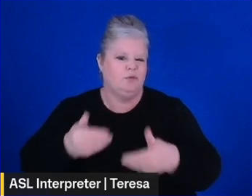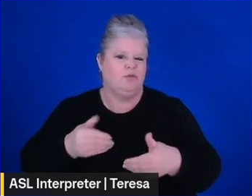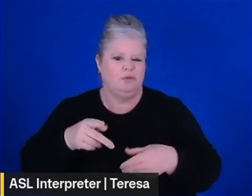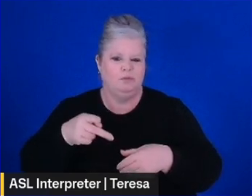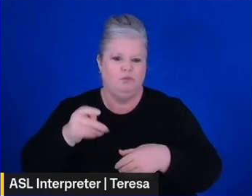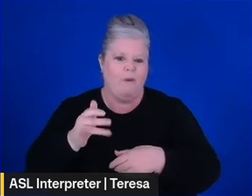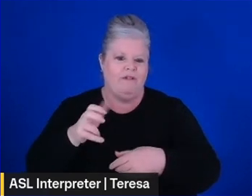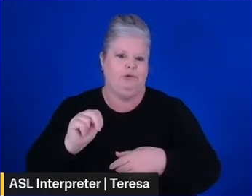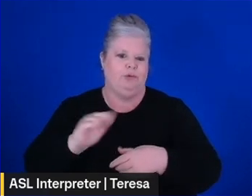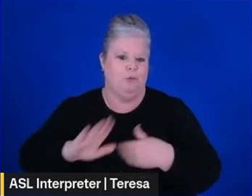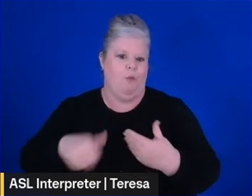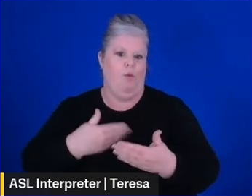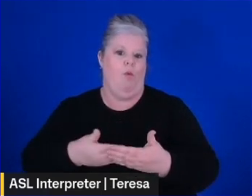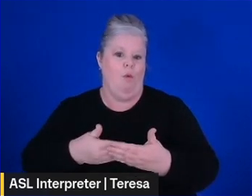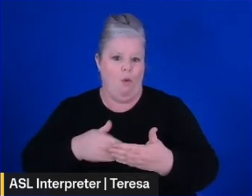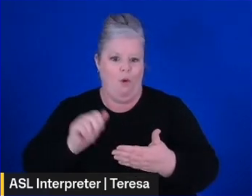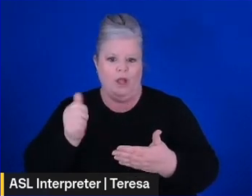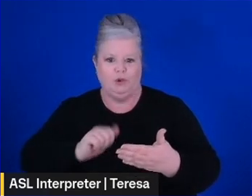resources.